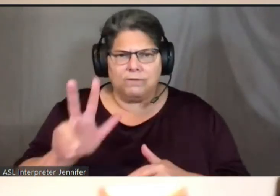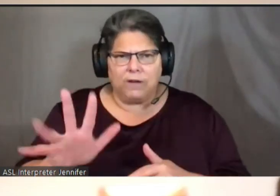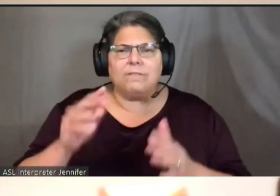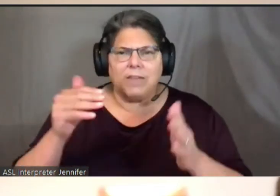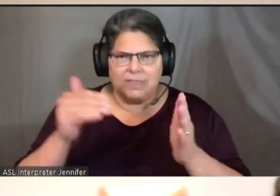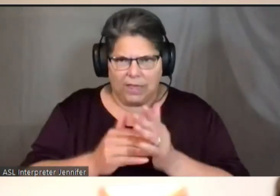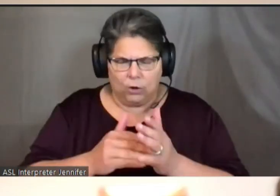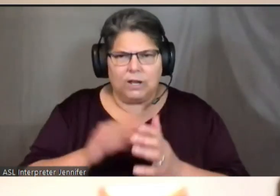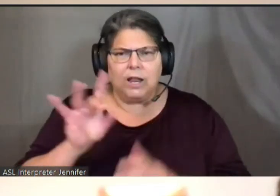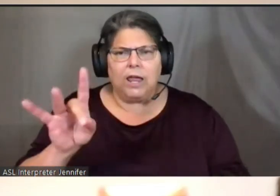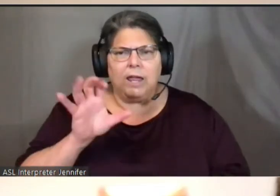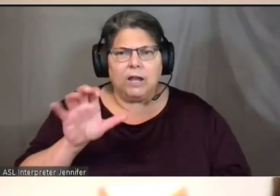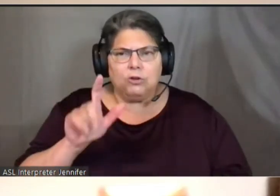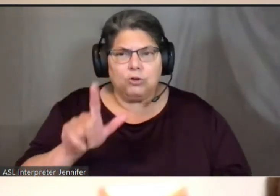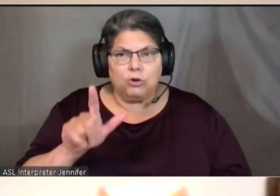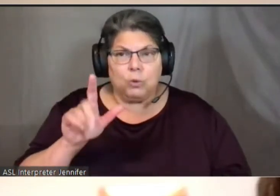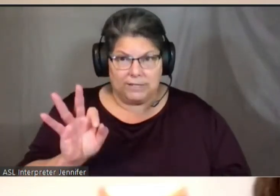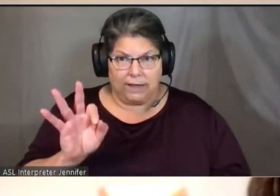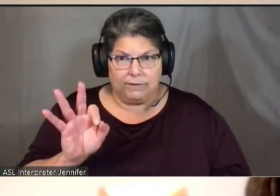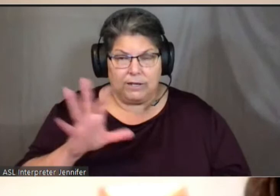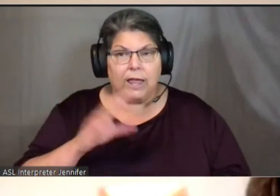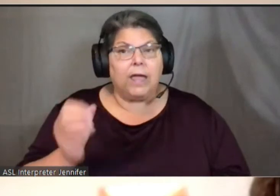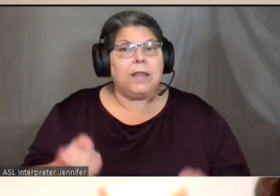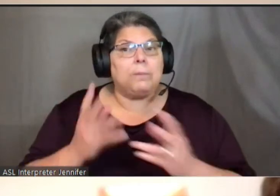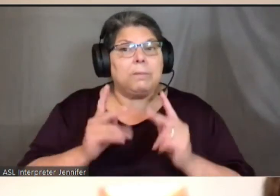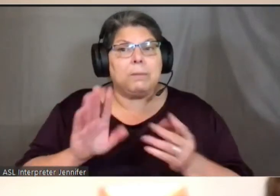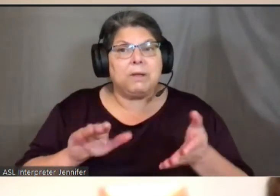32,235,827, and the deaths are